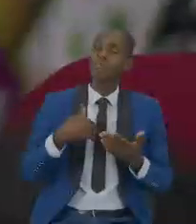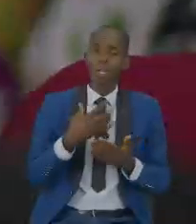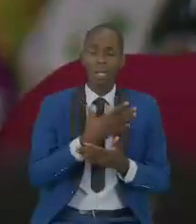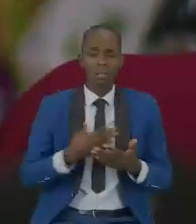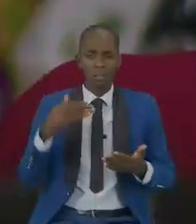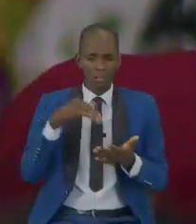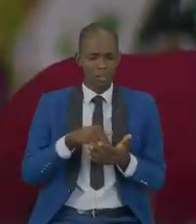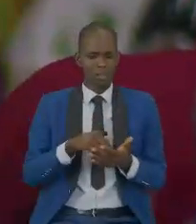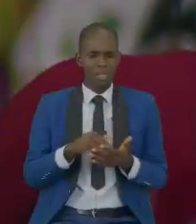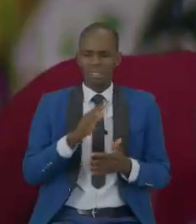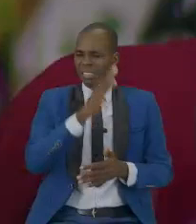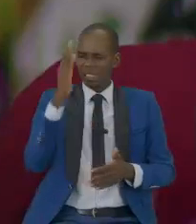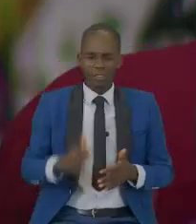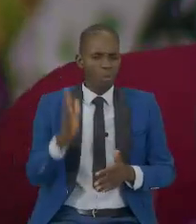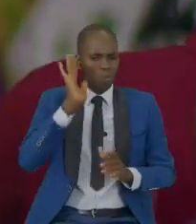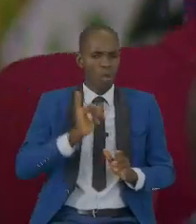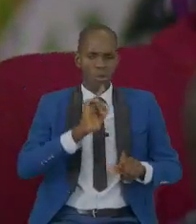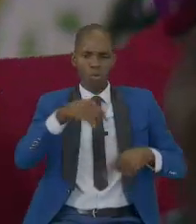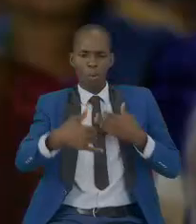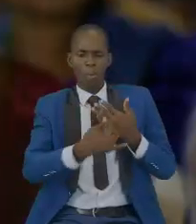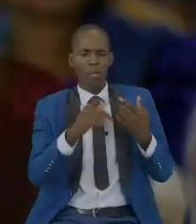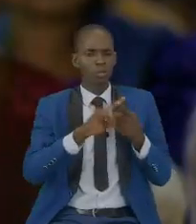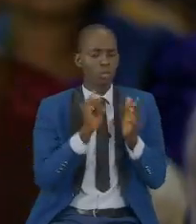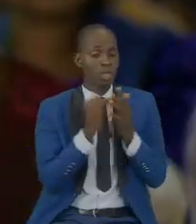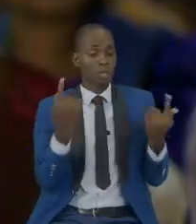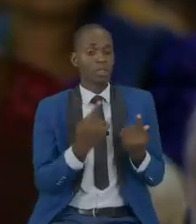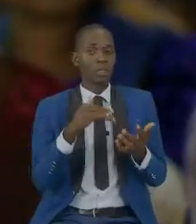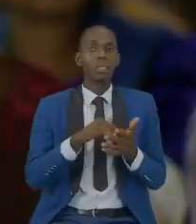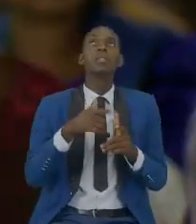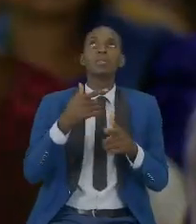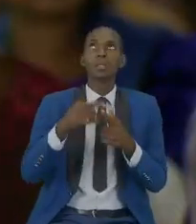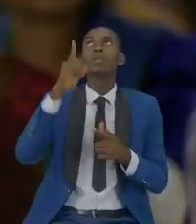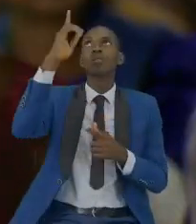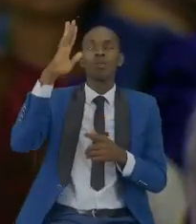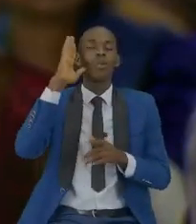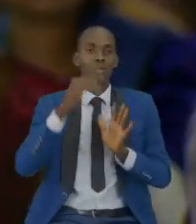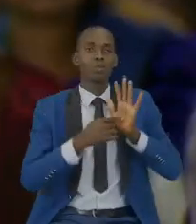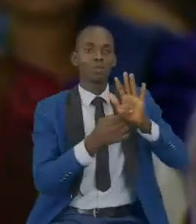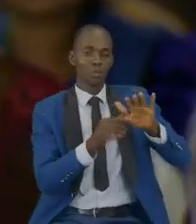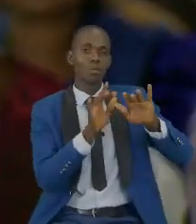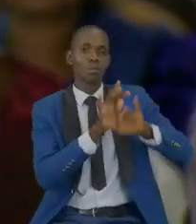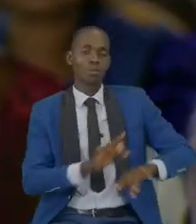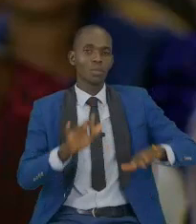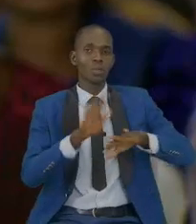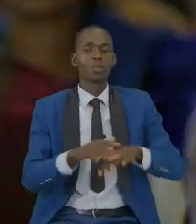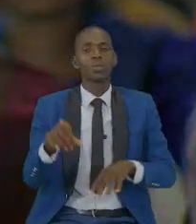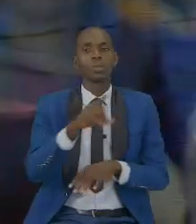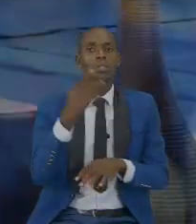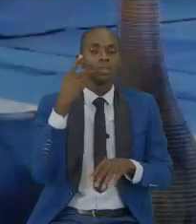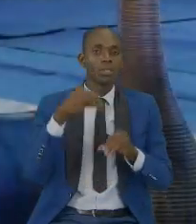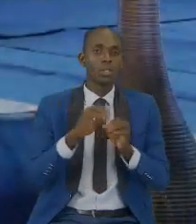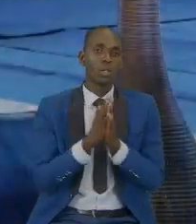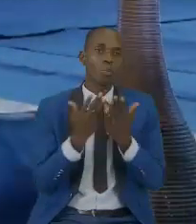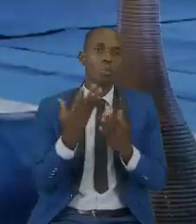back to that dungeon again. And the Lord will have mercy on you. Look at 2 Peter there, chapter